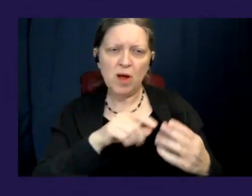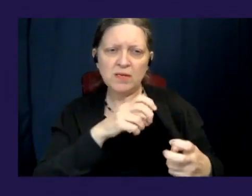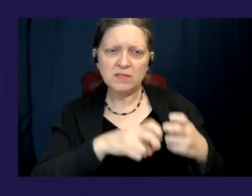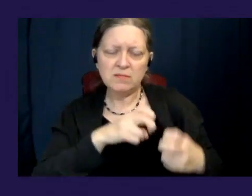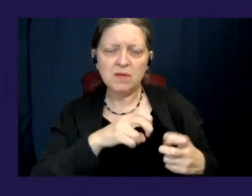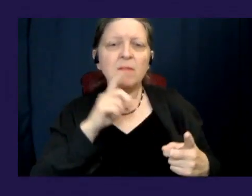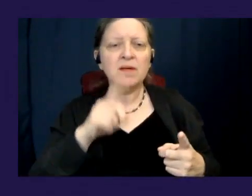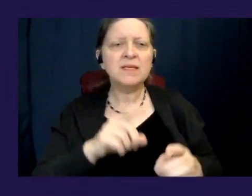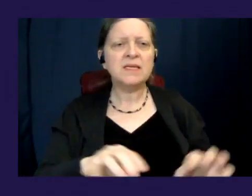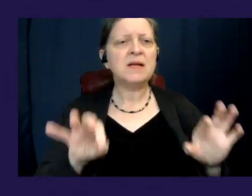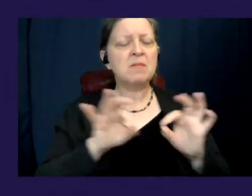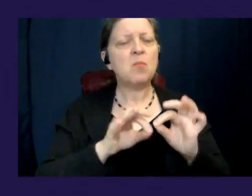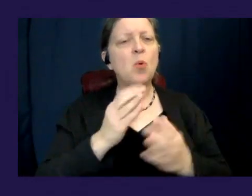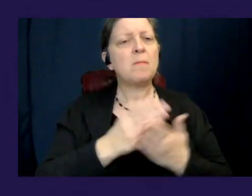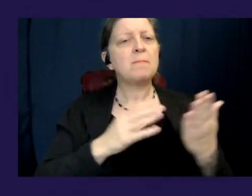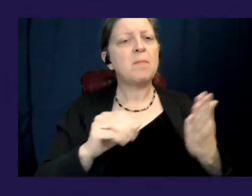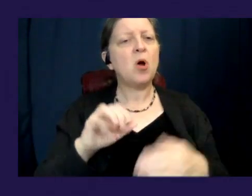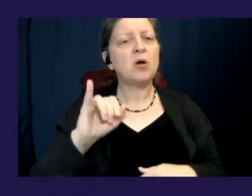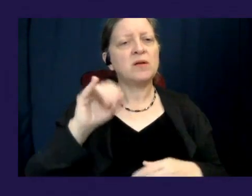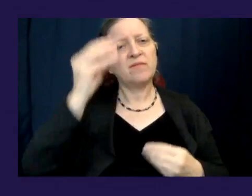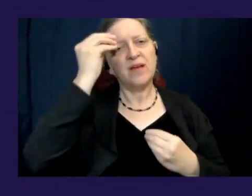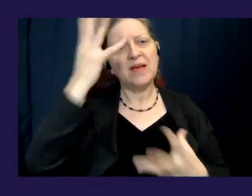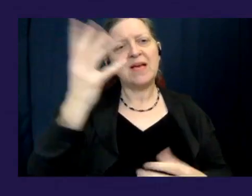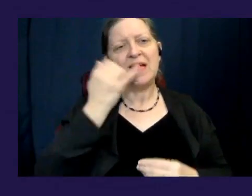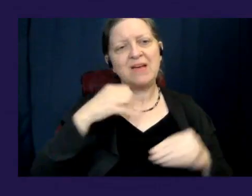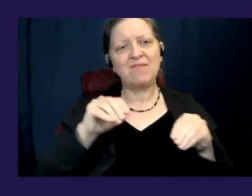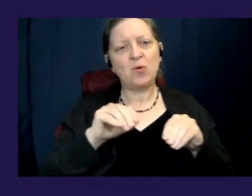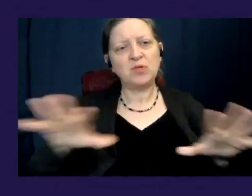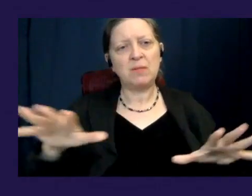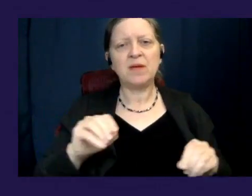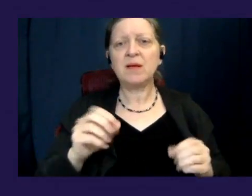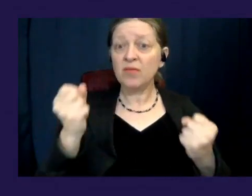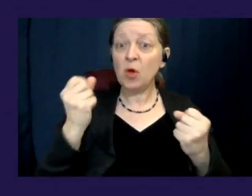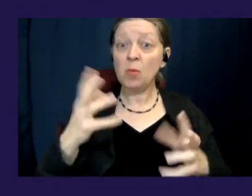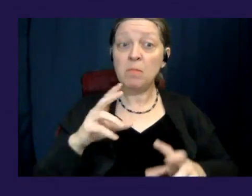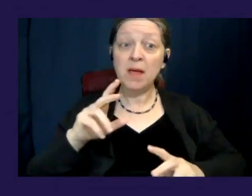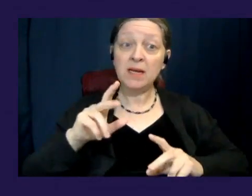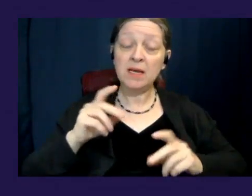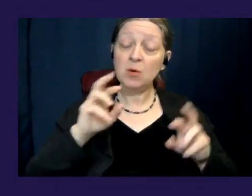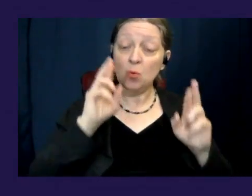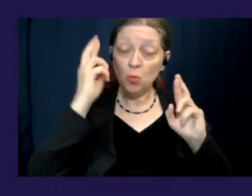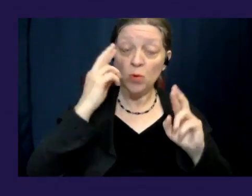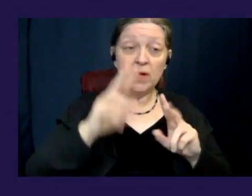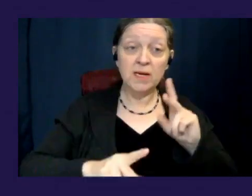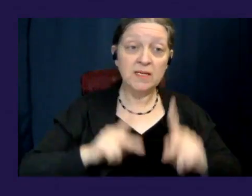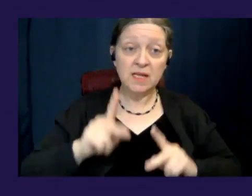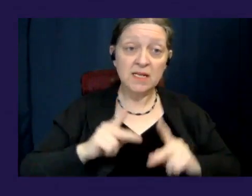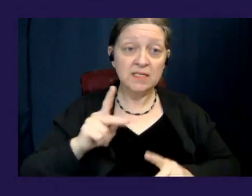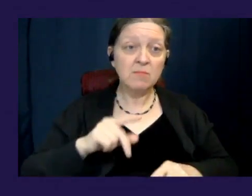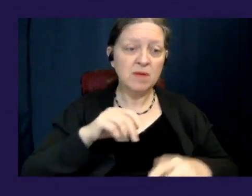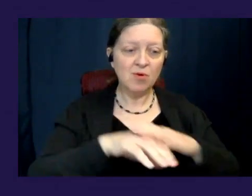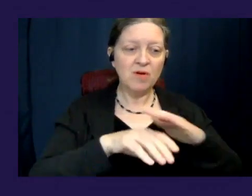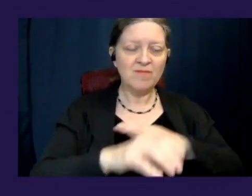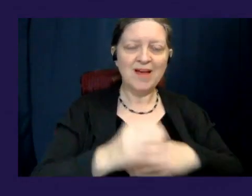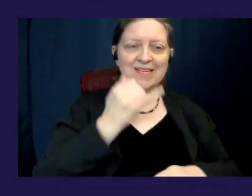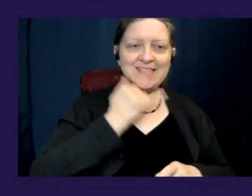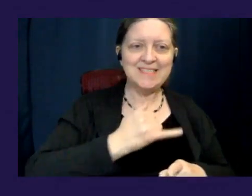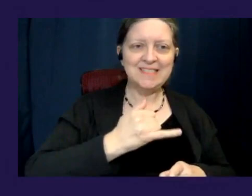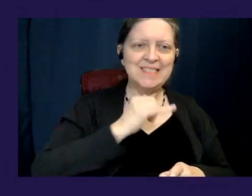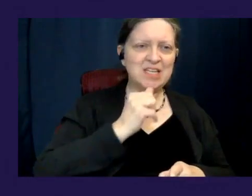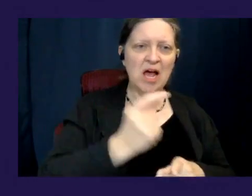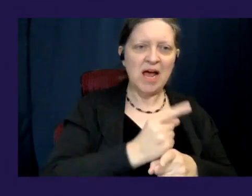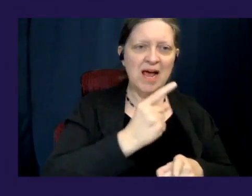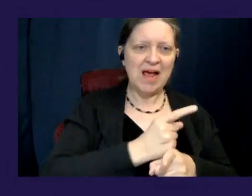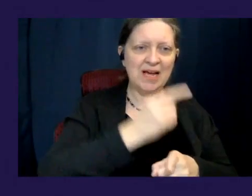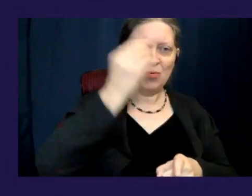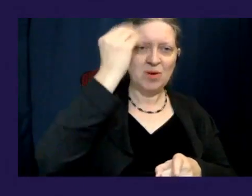reasons why people either have access to inaccurate information, they can't access accurate information, or experiencing information voids. And getting a